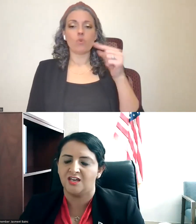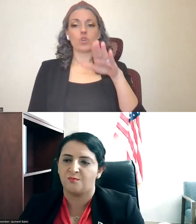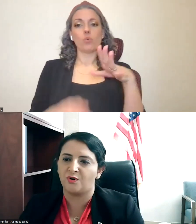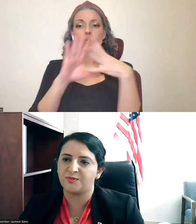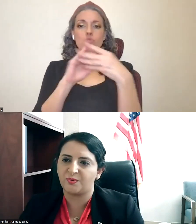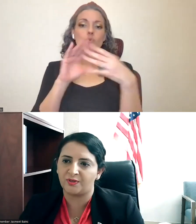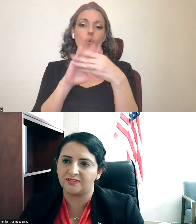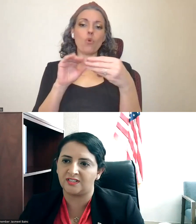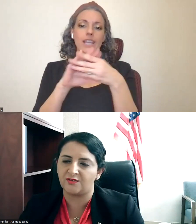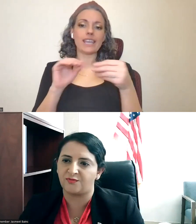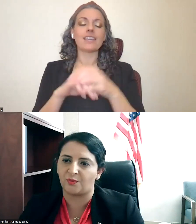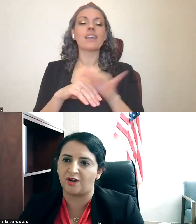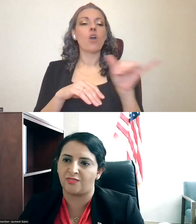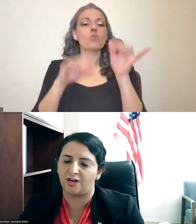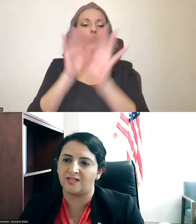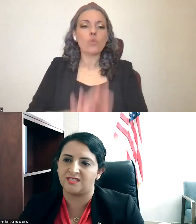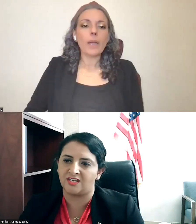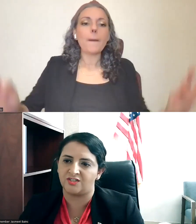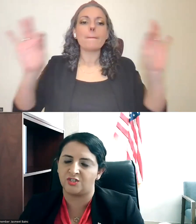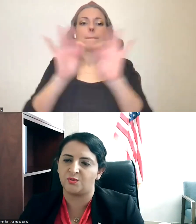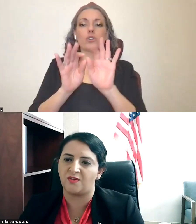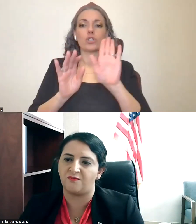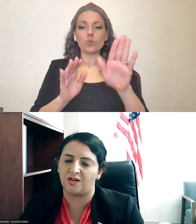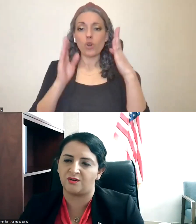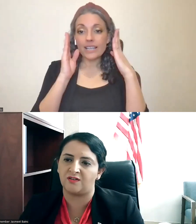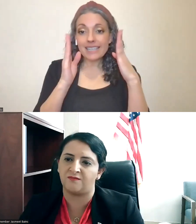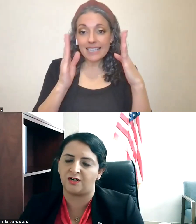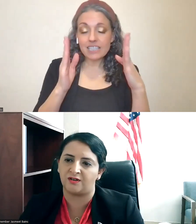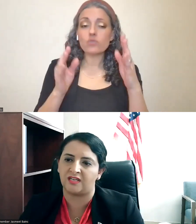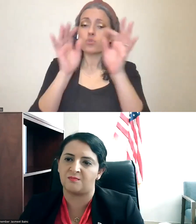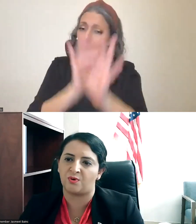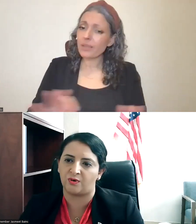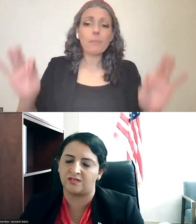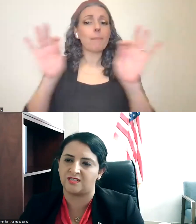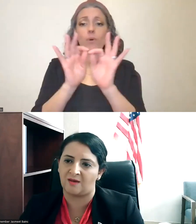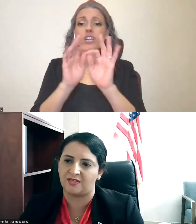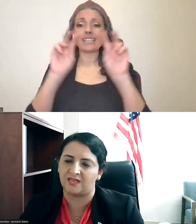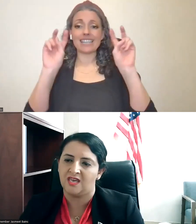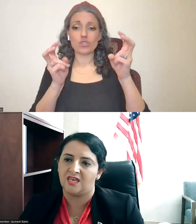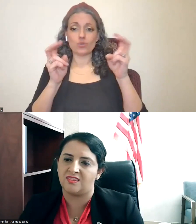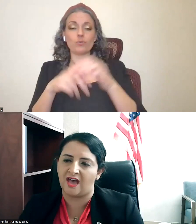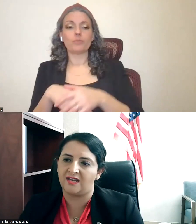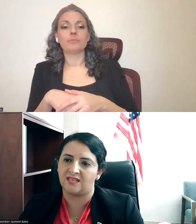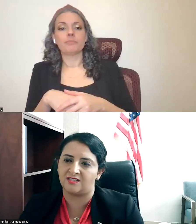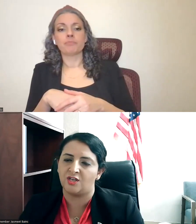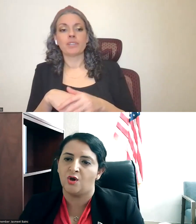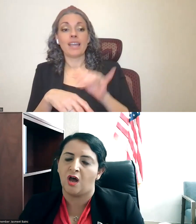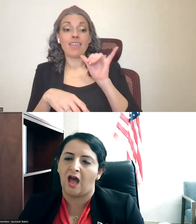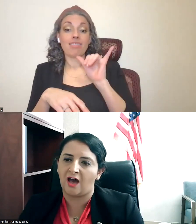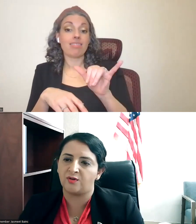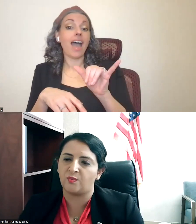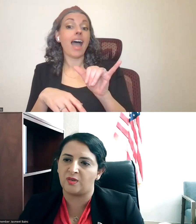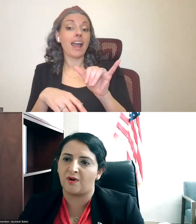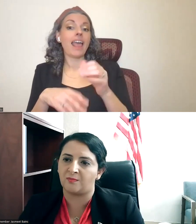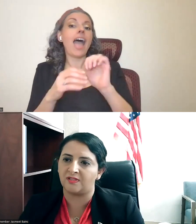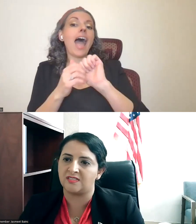and most importantly for their attention to a very, very important topic, and that is